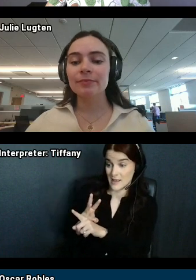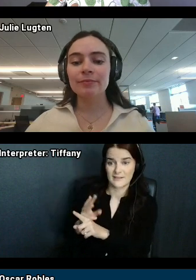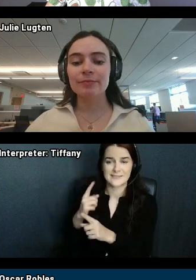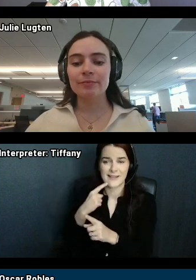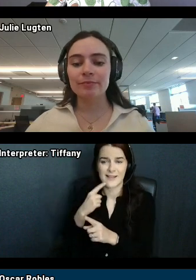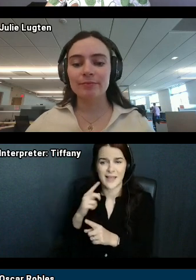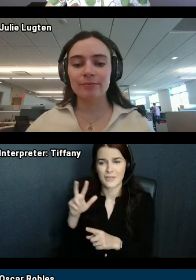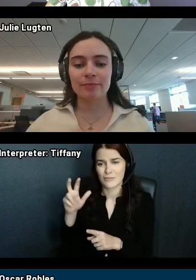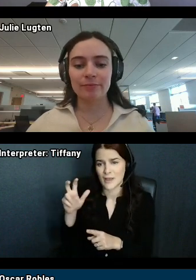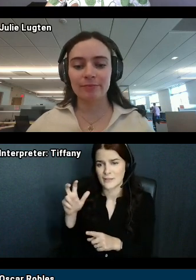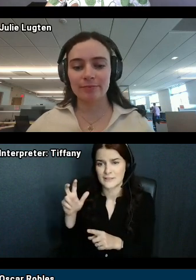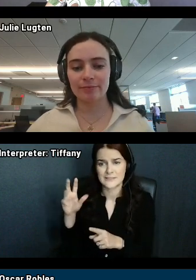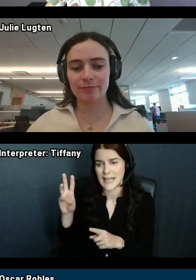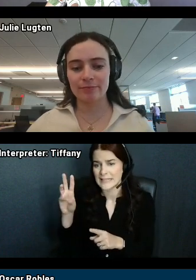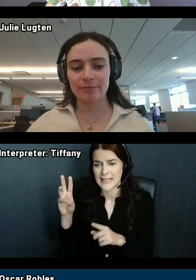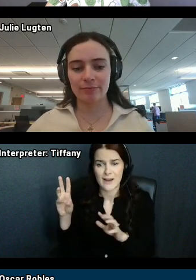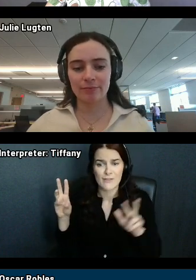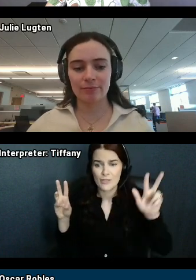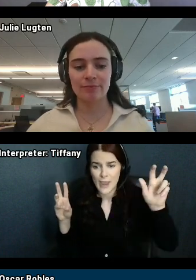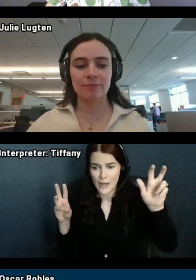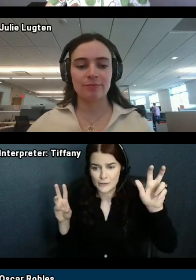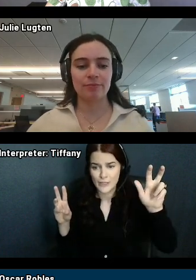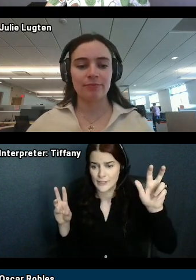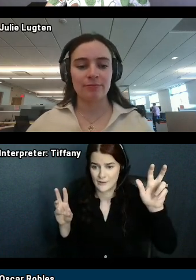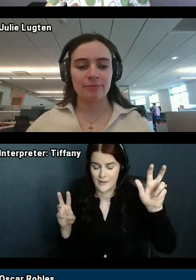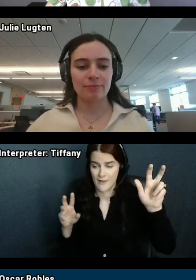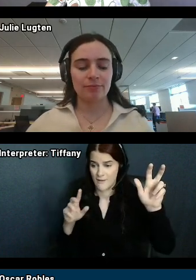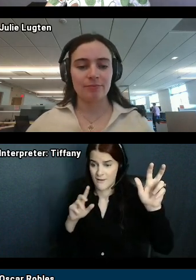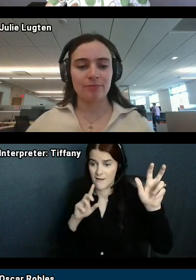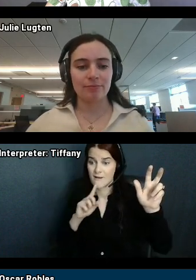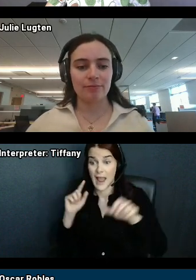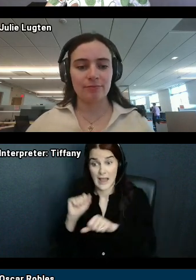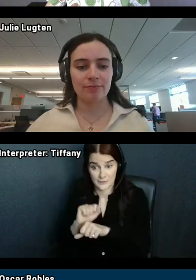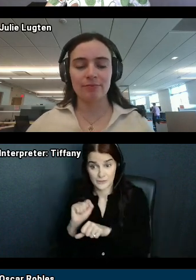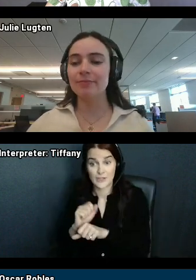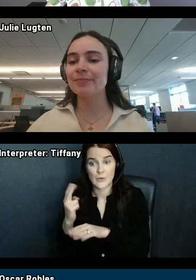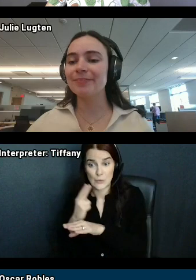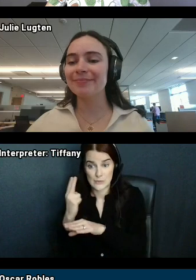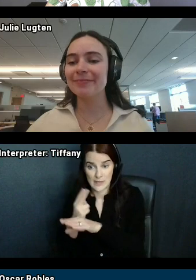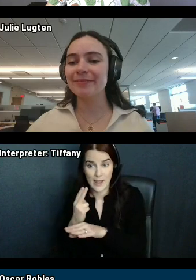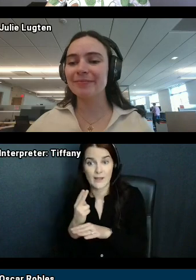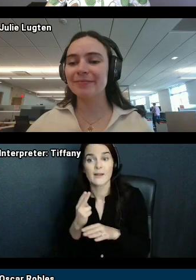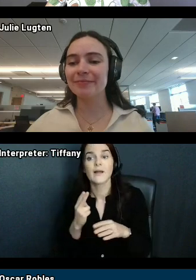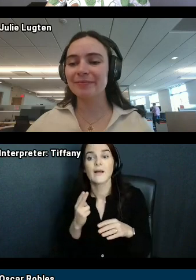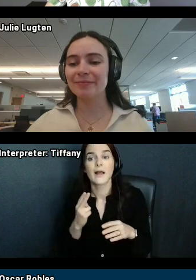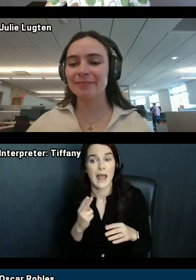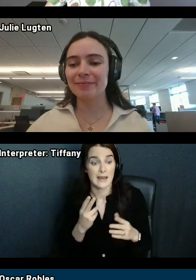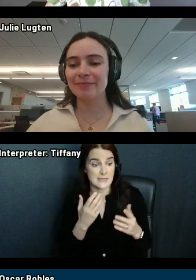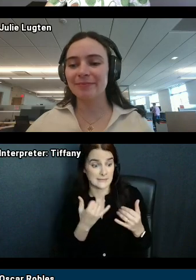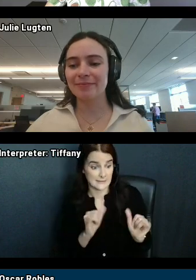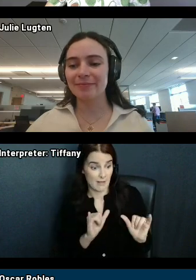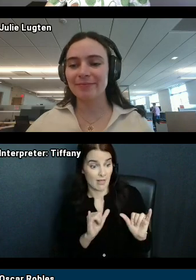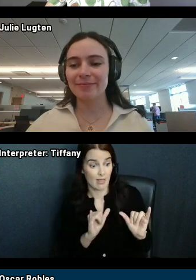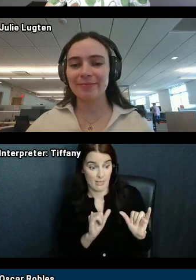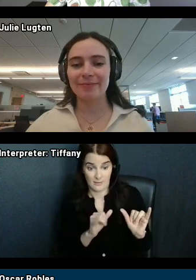custom property that the users are totally going to populate, you should maybe ask if it's still being